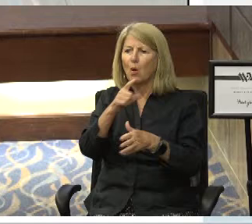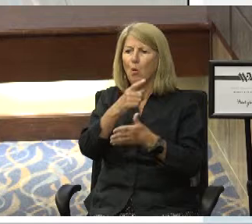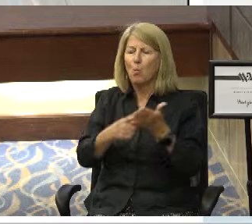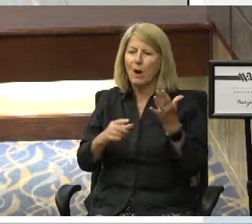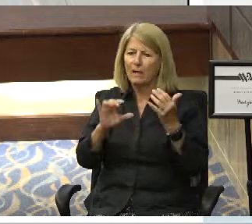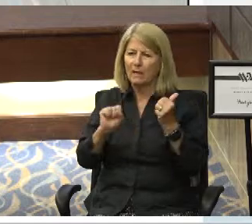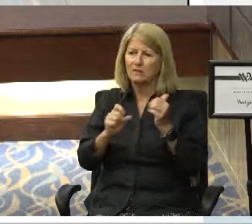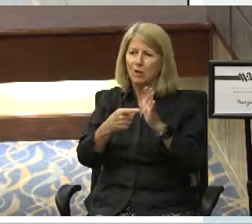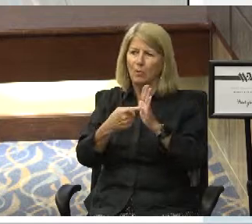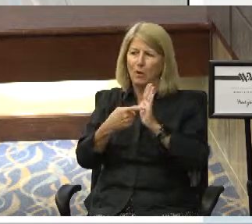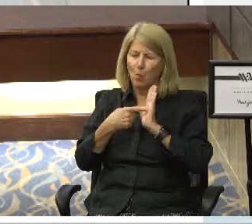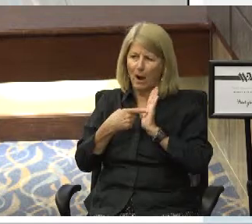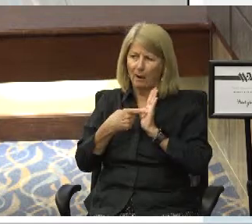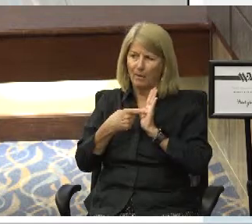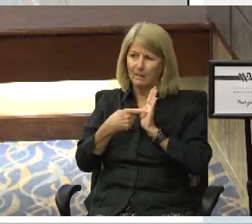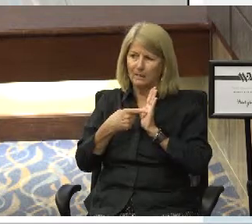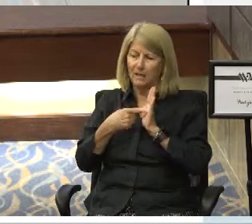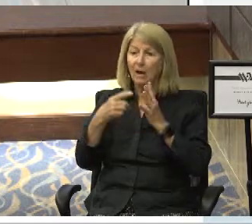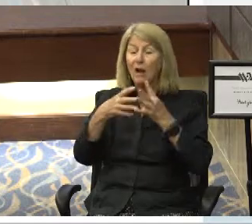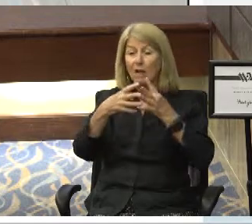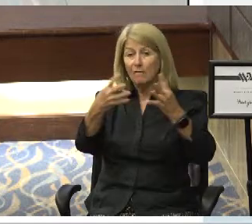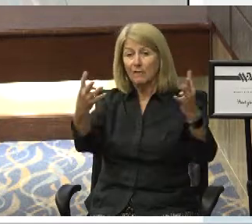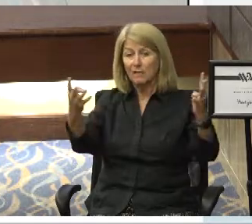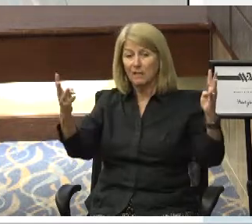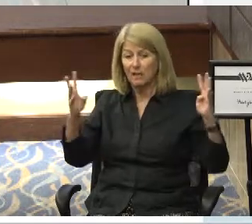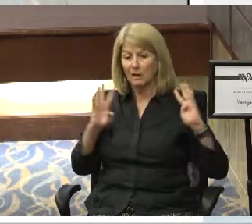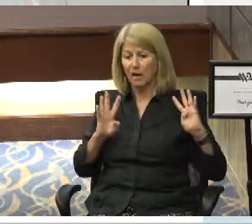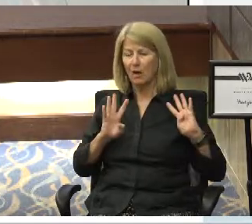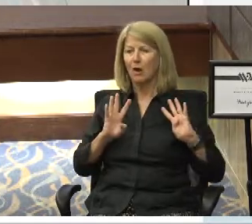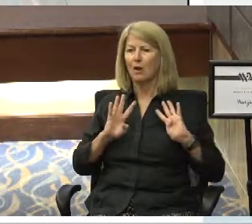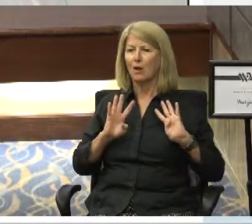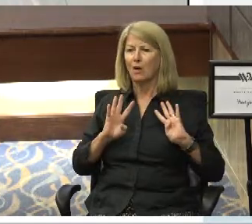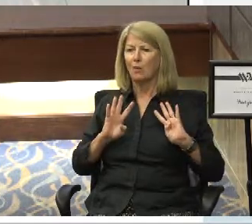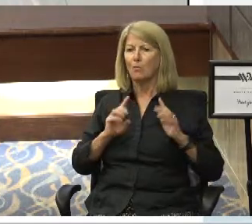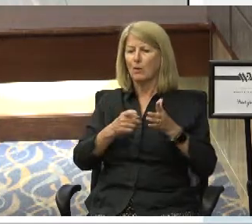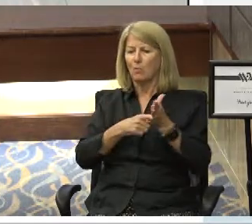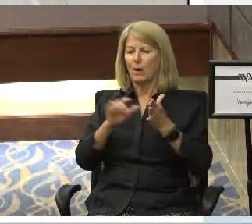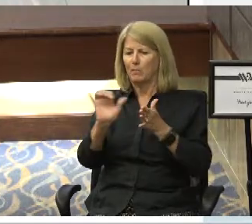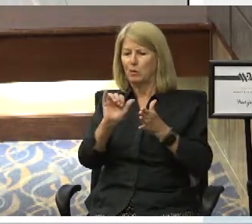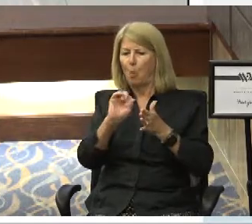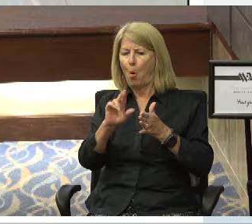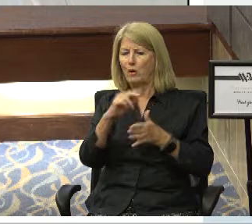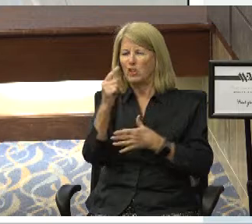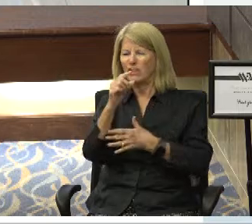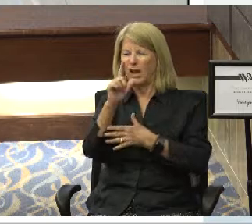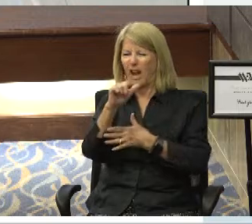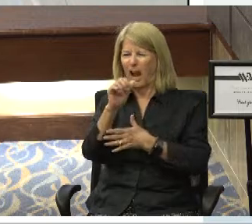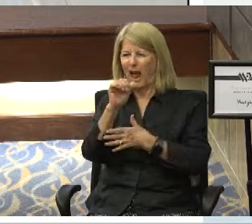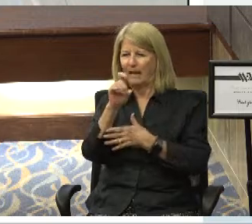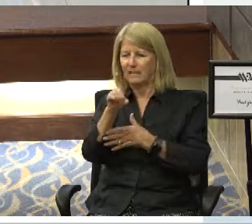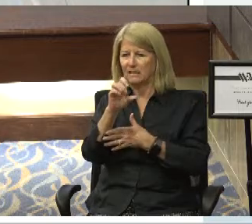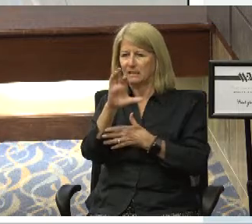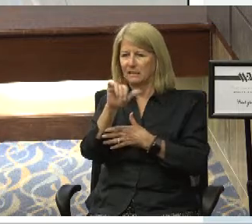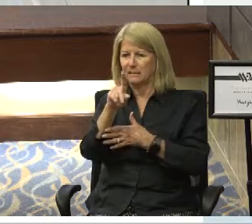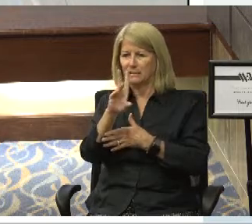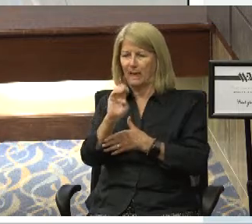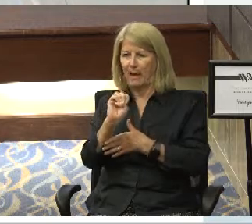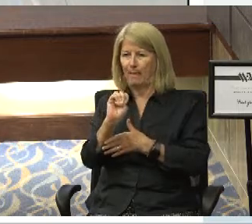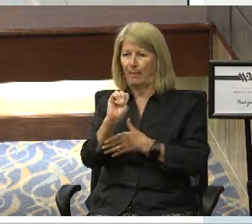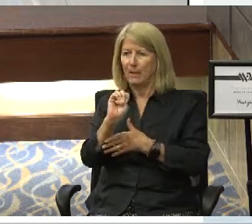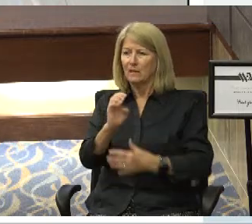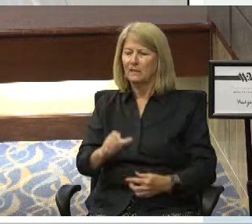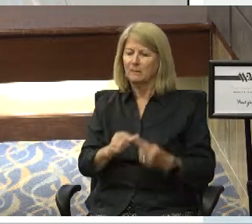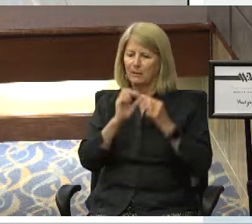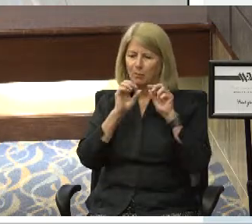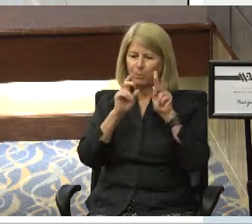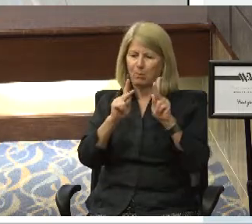fencing requirements? Is there a fencing requirement too, or is it just landscaping? So for special permits, we can add